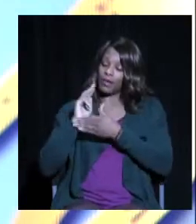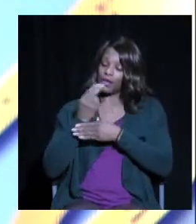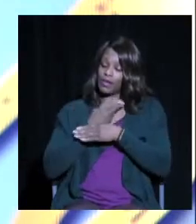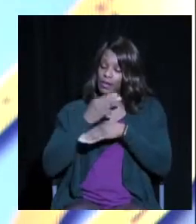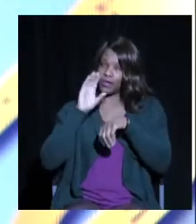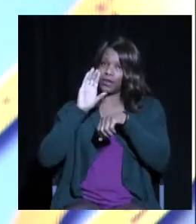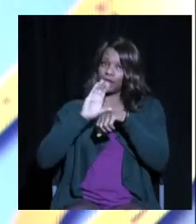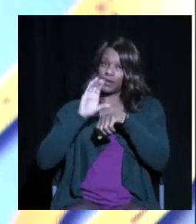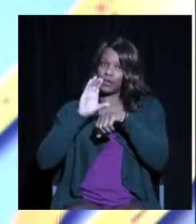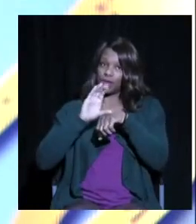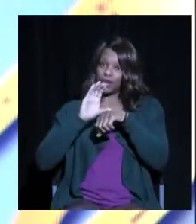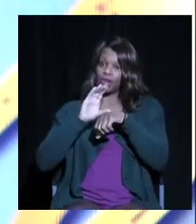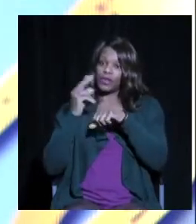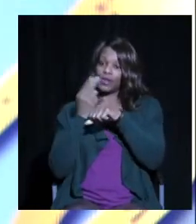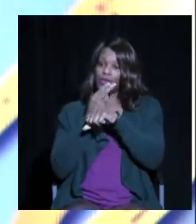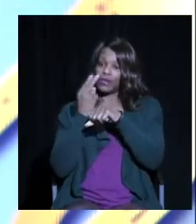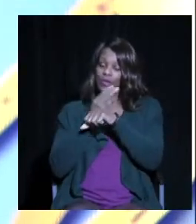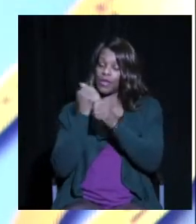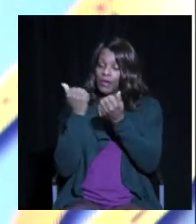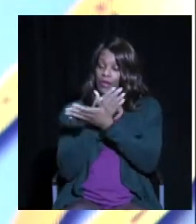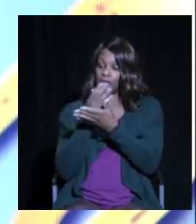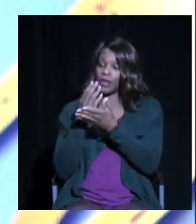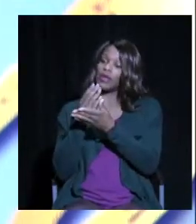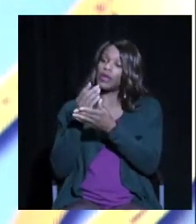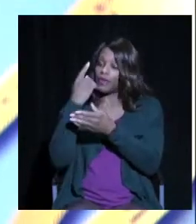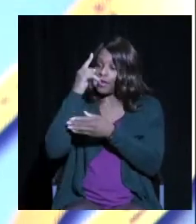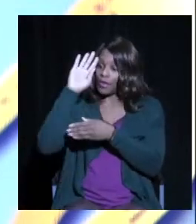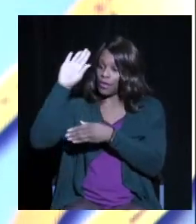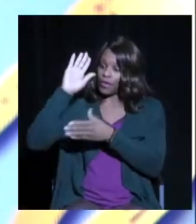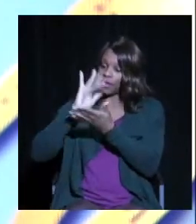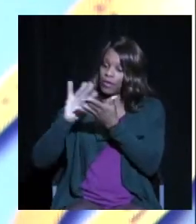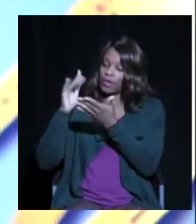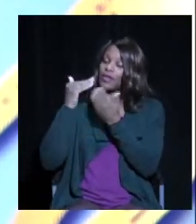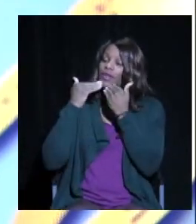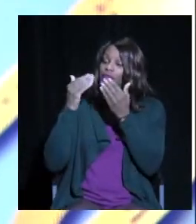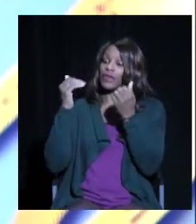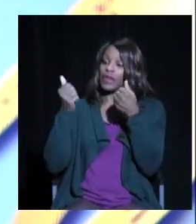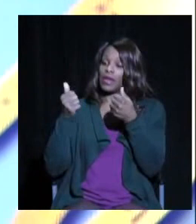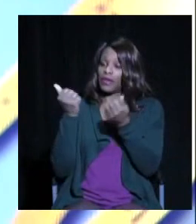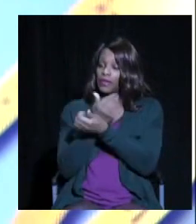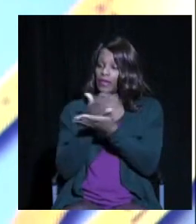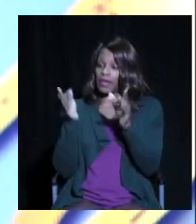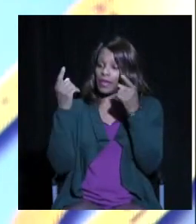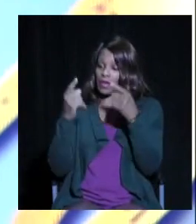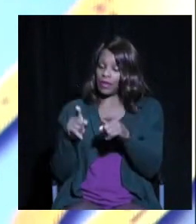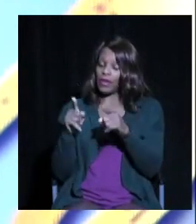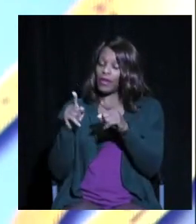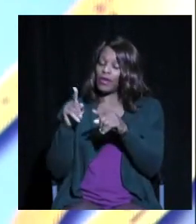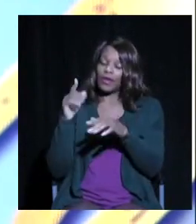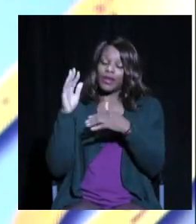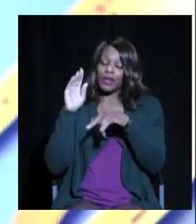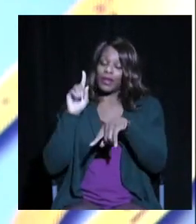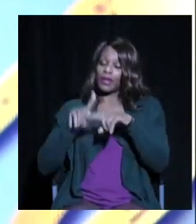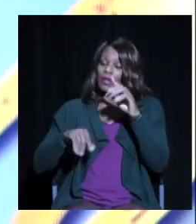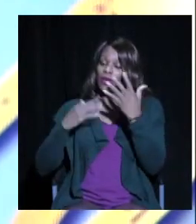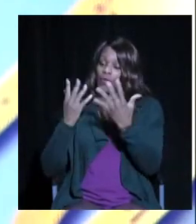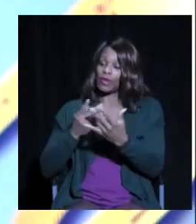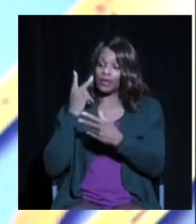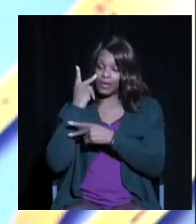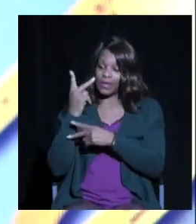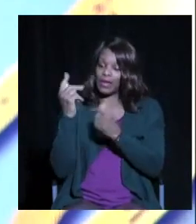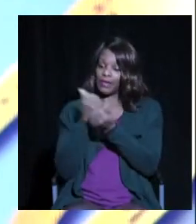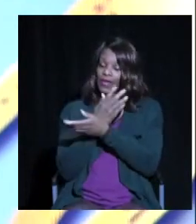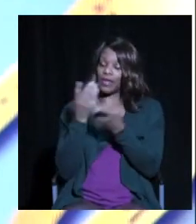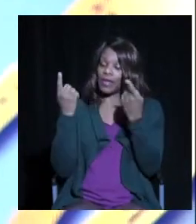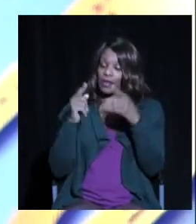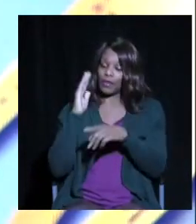those dollars for your glory. Thank you for the work that you've already brought about. We cannot wait to see the work that you continue to do. We ask all